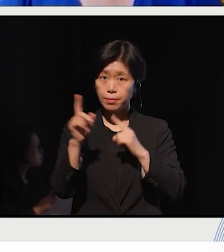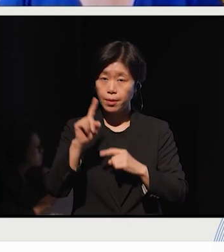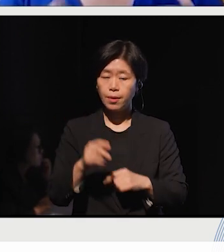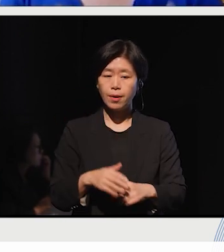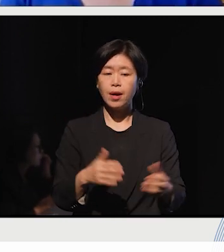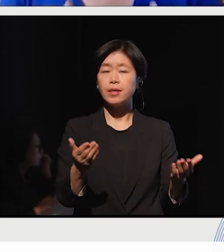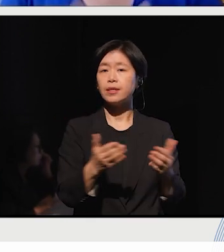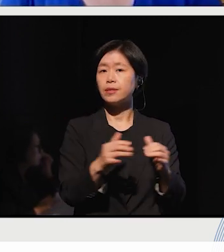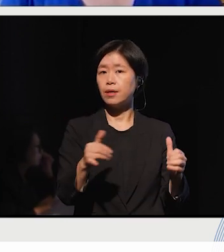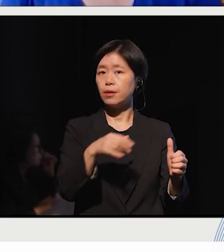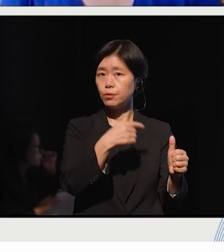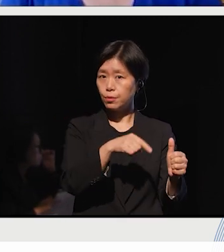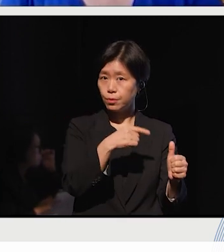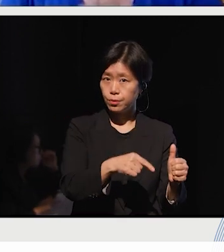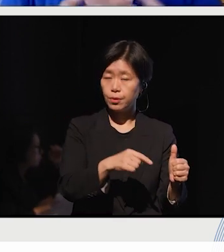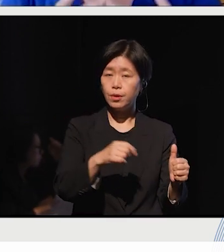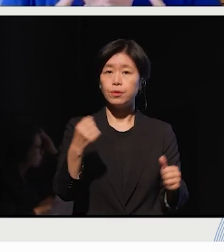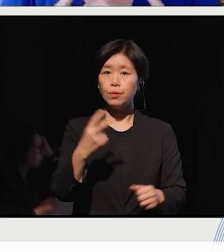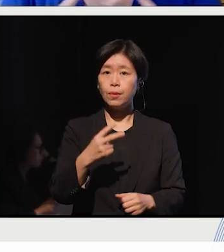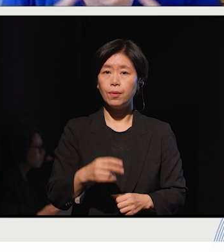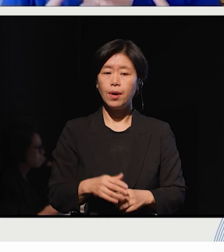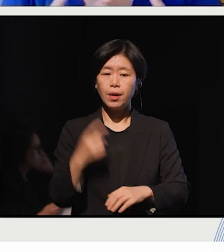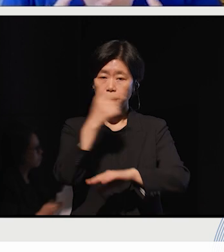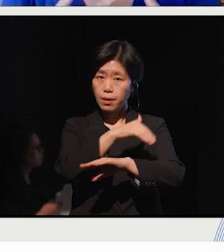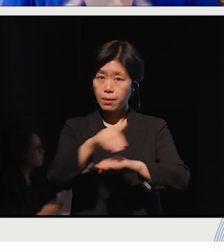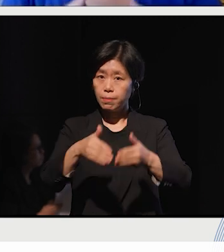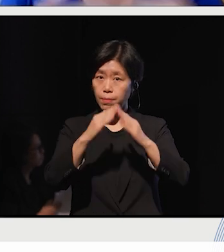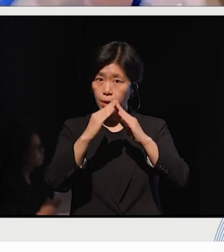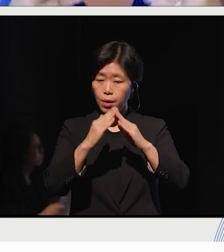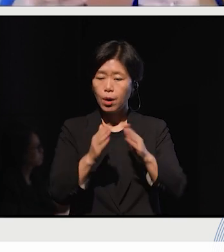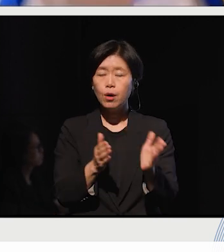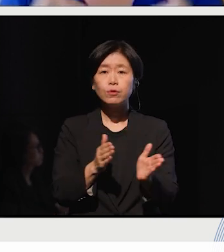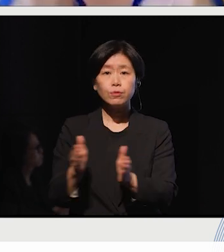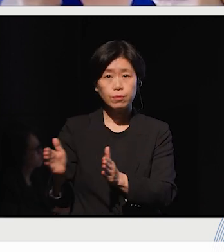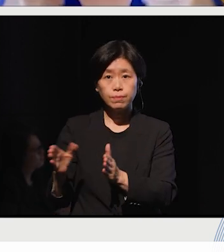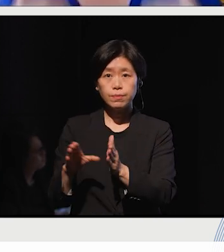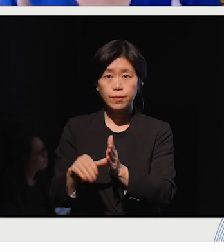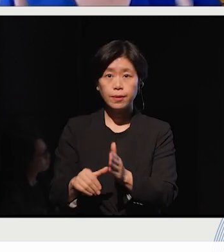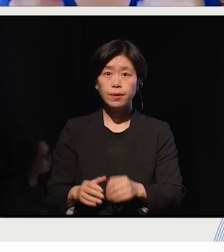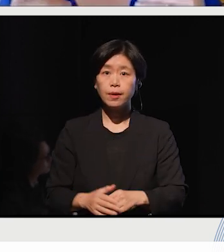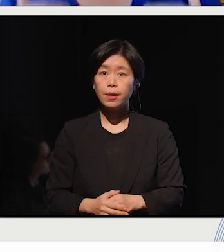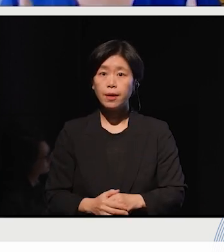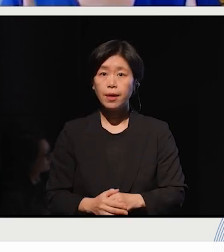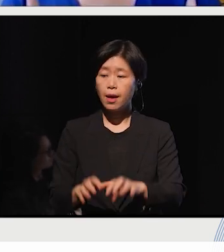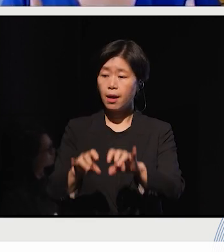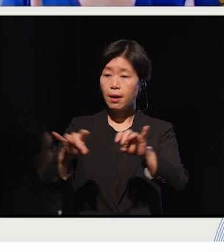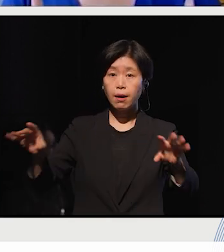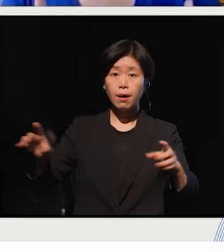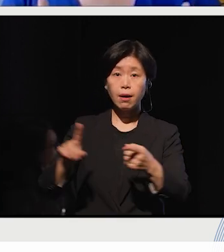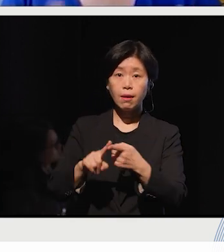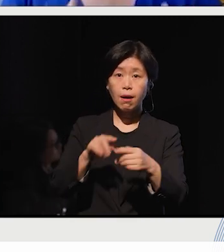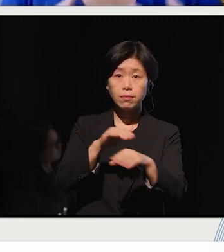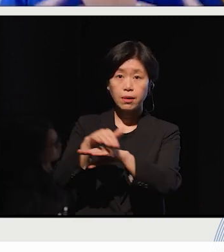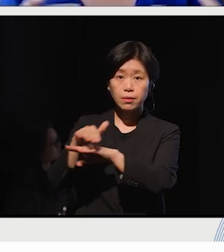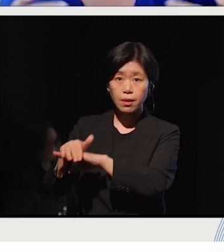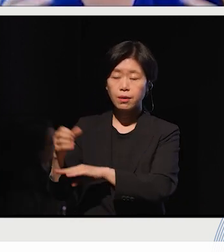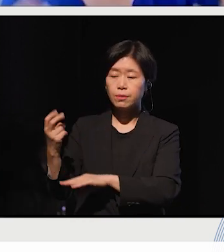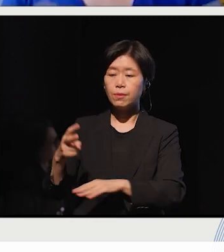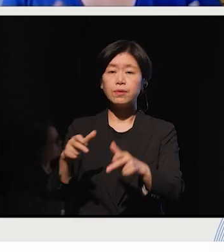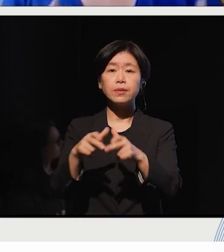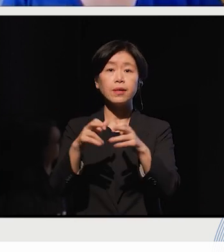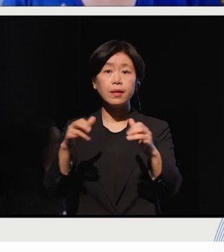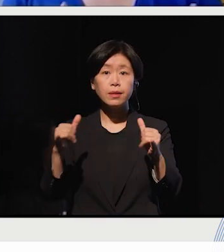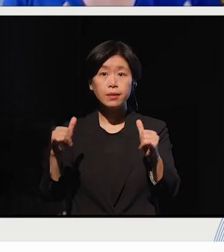accessibility, we really want to establish as a baseline that we are going to expect differences and we're going